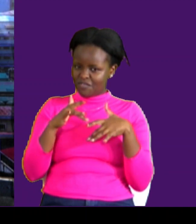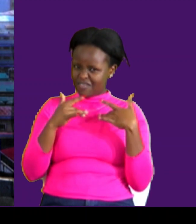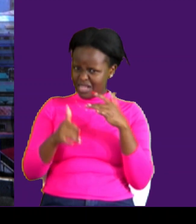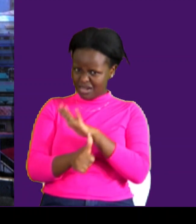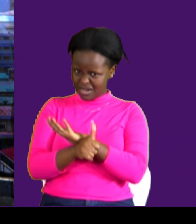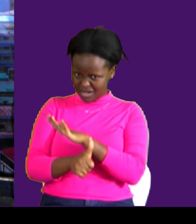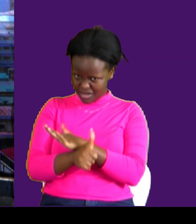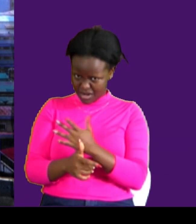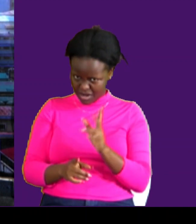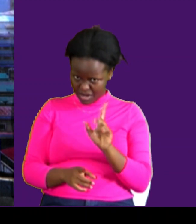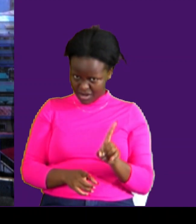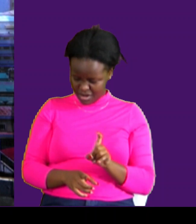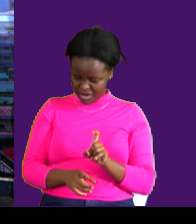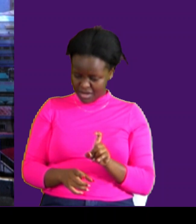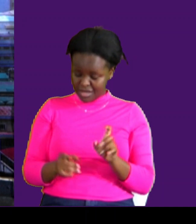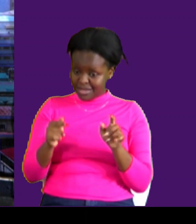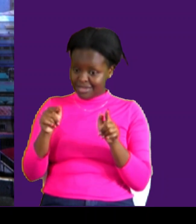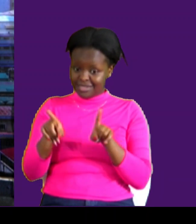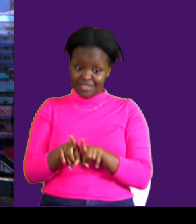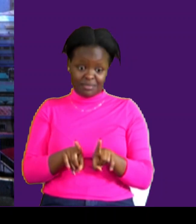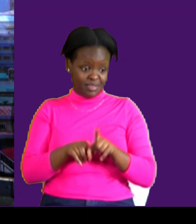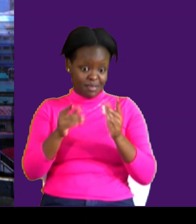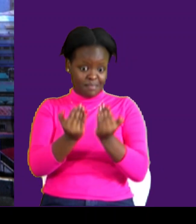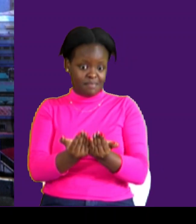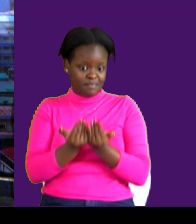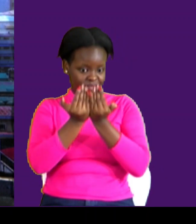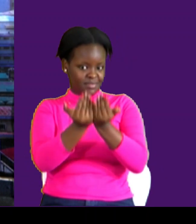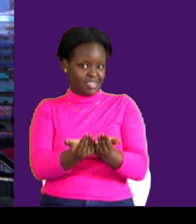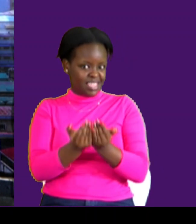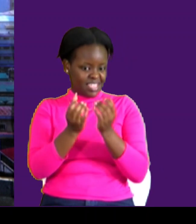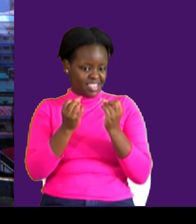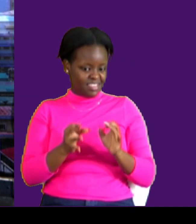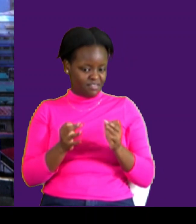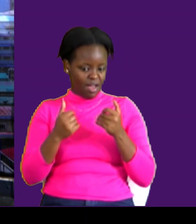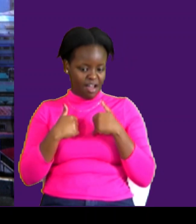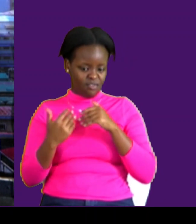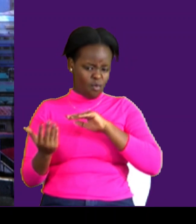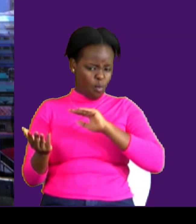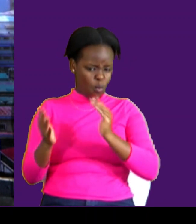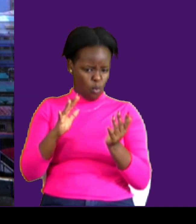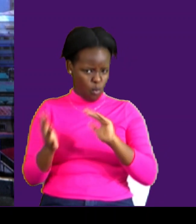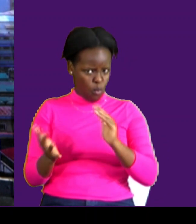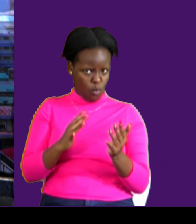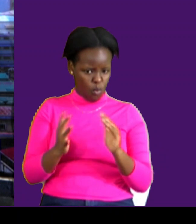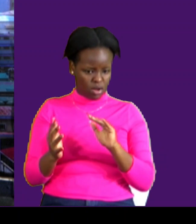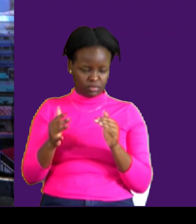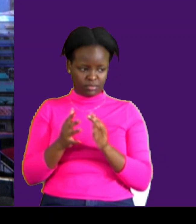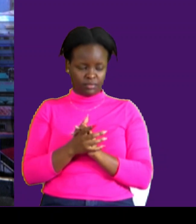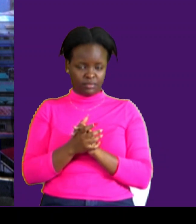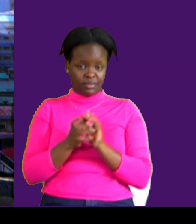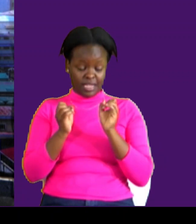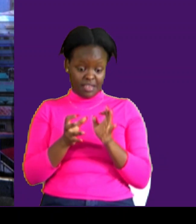even the ships, they can sense if there are ocean tides. If this technique was